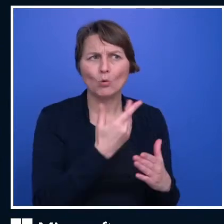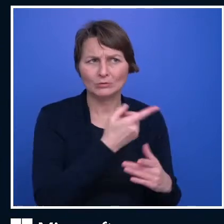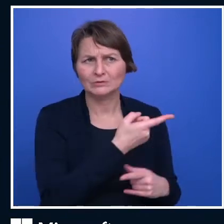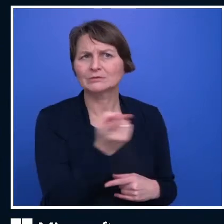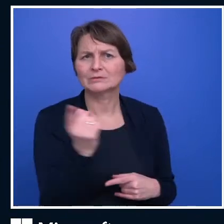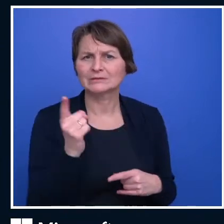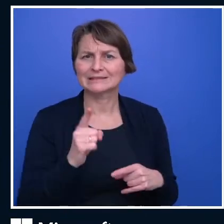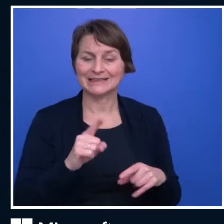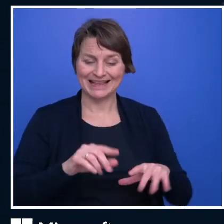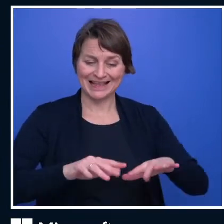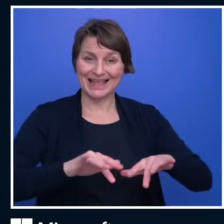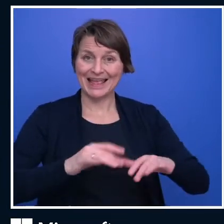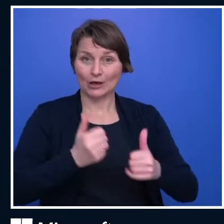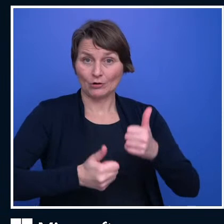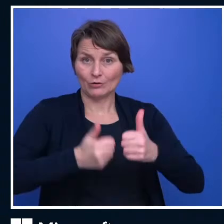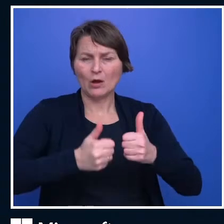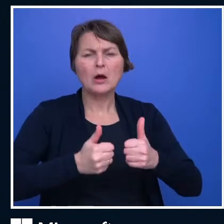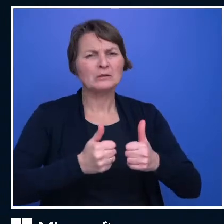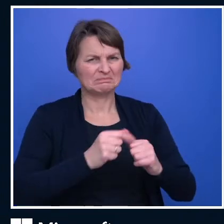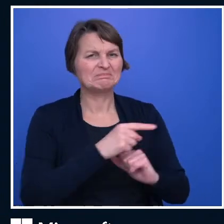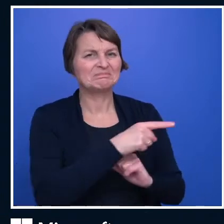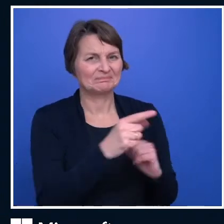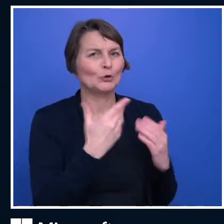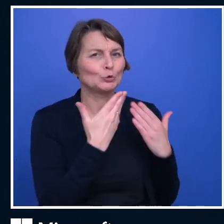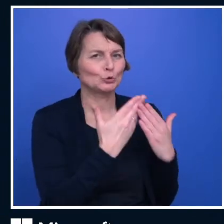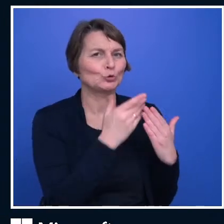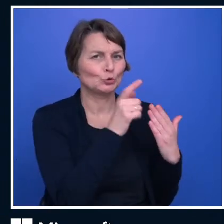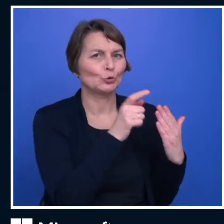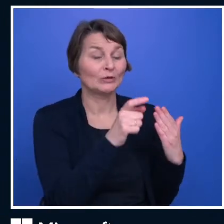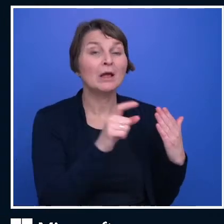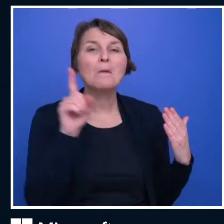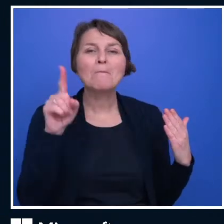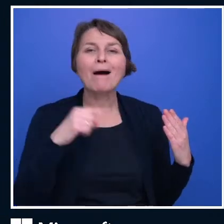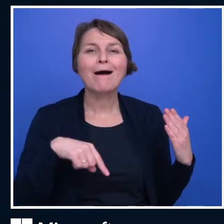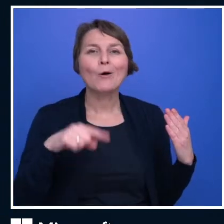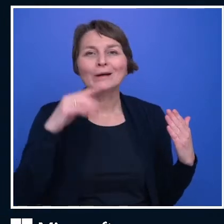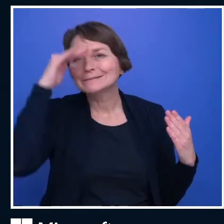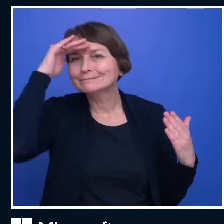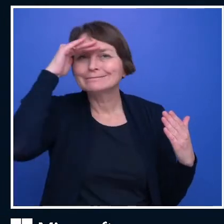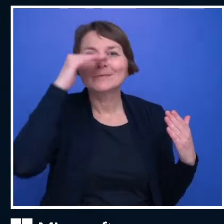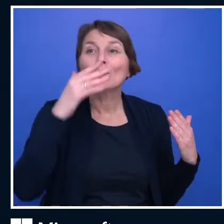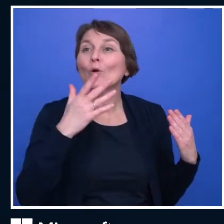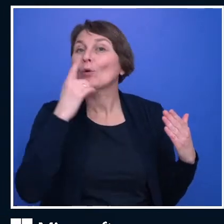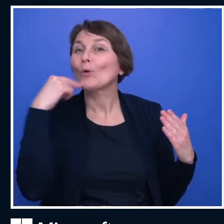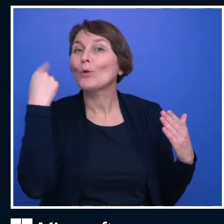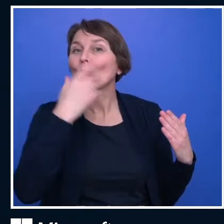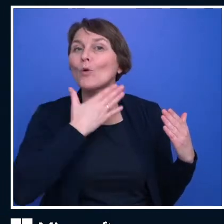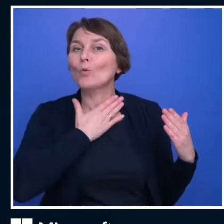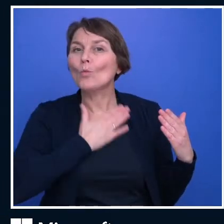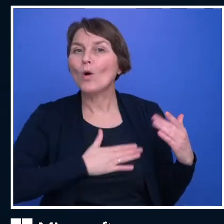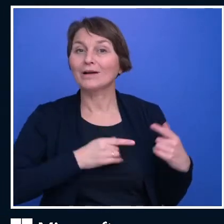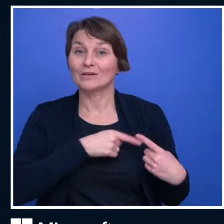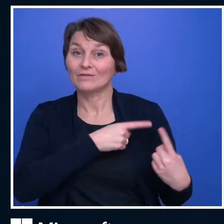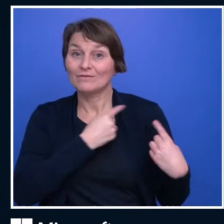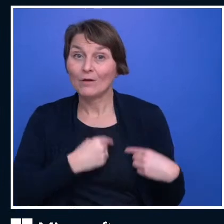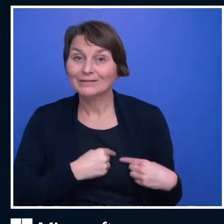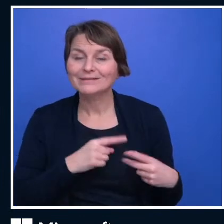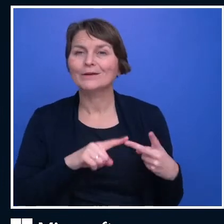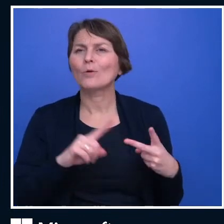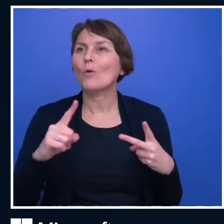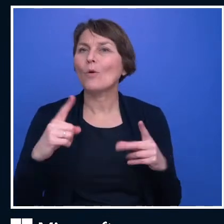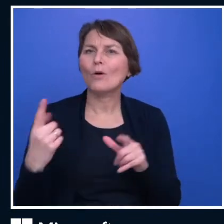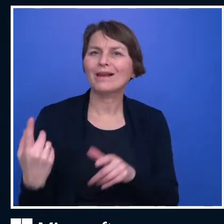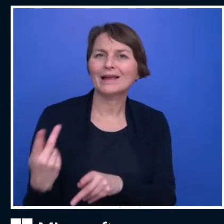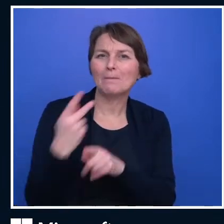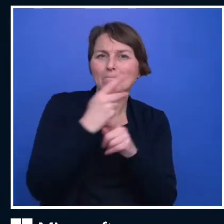but I know all of the hackathons out there are looking for volunteers and looking for mentors from people who currently aren't students. And I also know